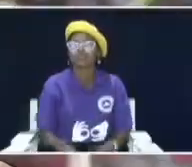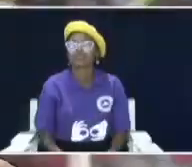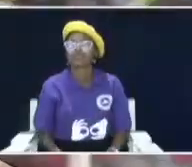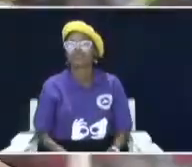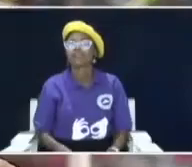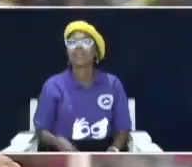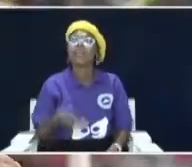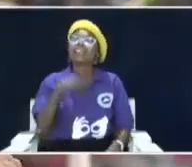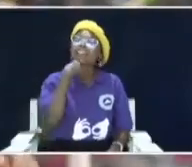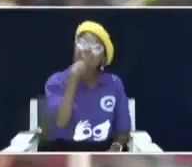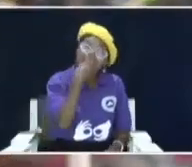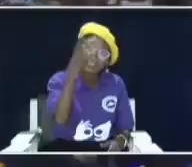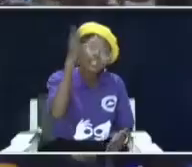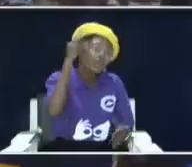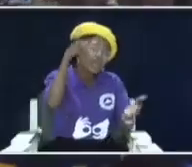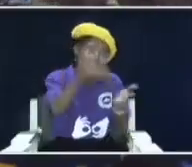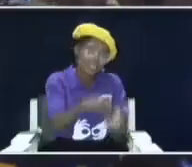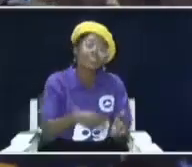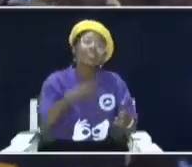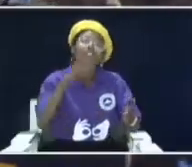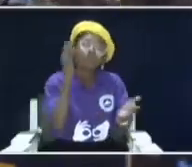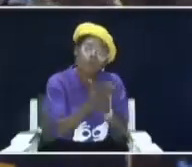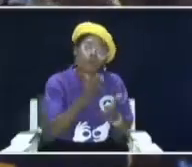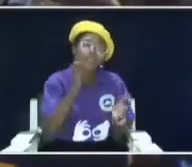Tell the fellow again, stop that argument.